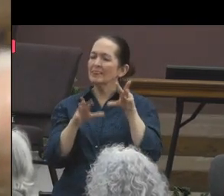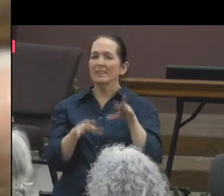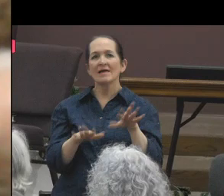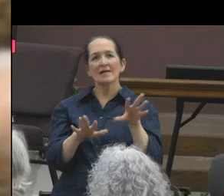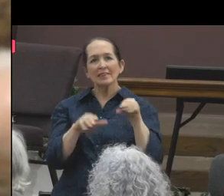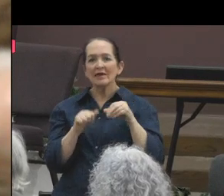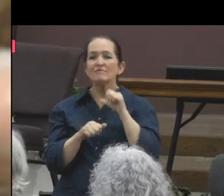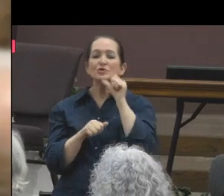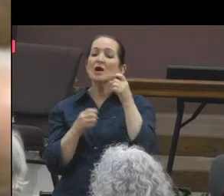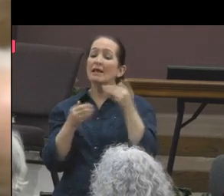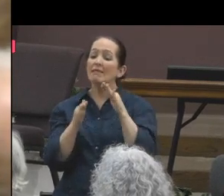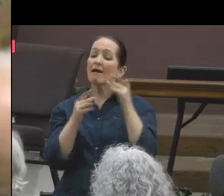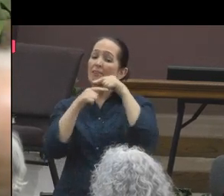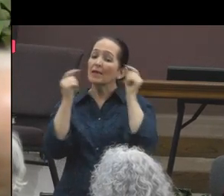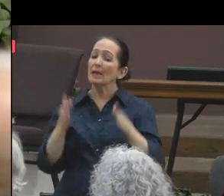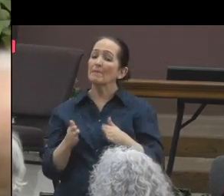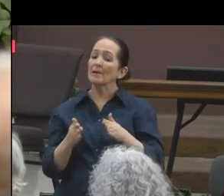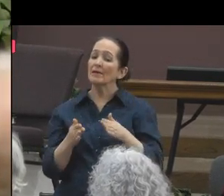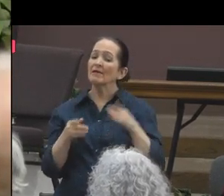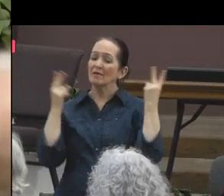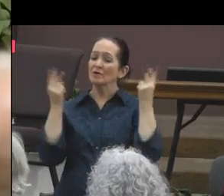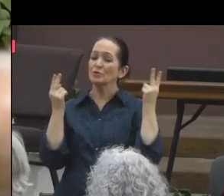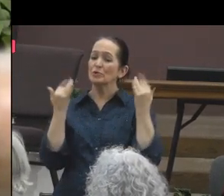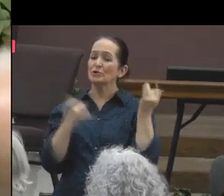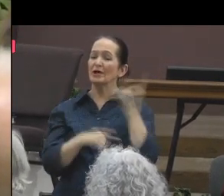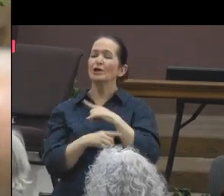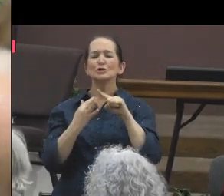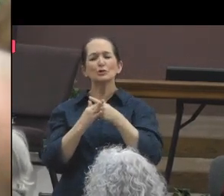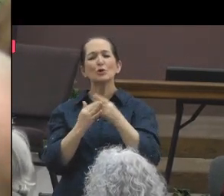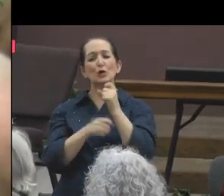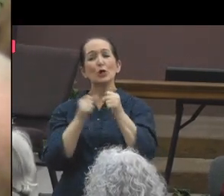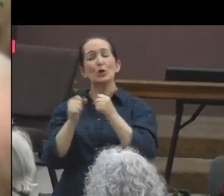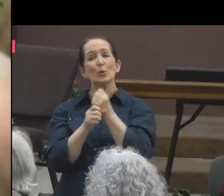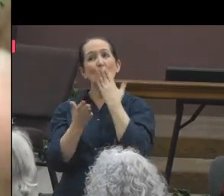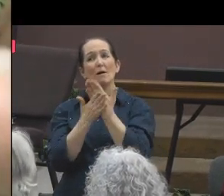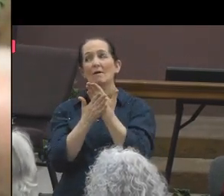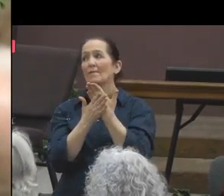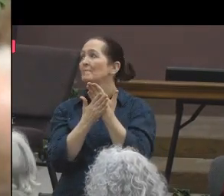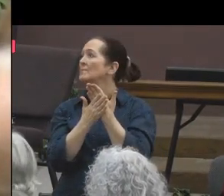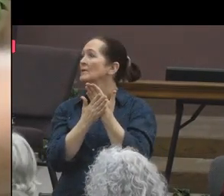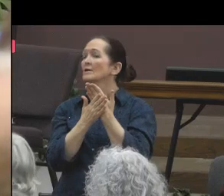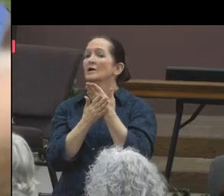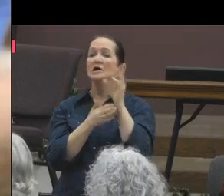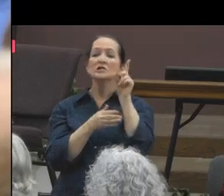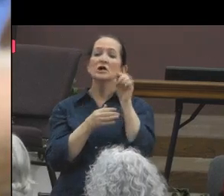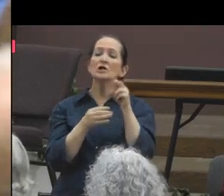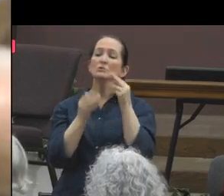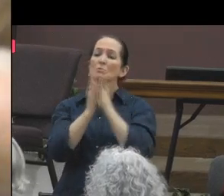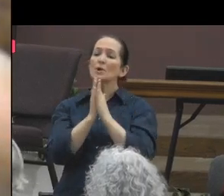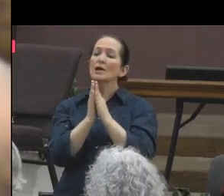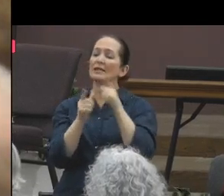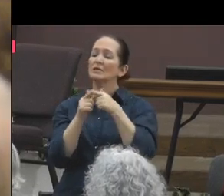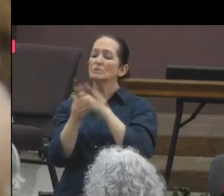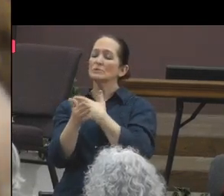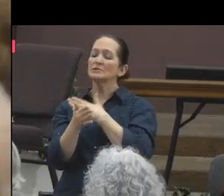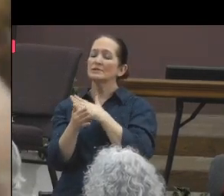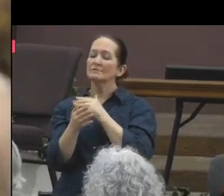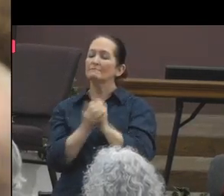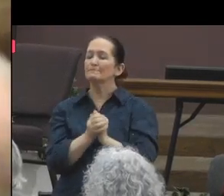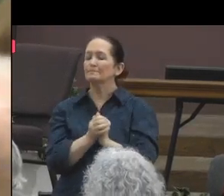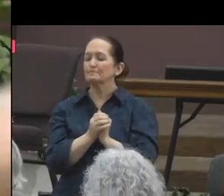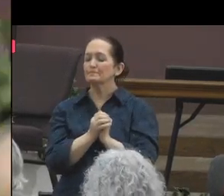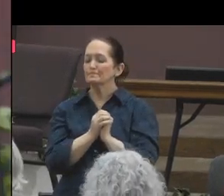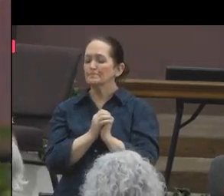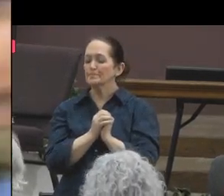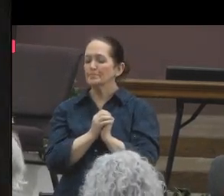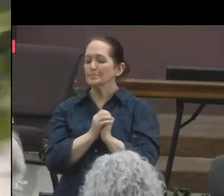enemy the victory this morning. Start the year off well. All right? Don, lead us in a word of prayer, and then we'll sing as we close out our service.